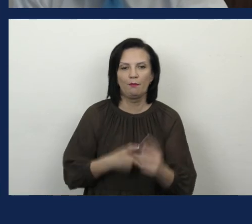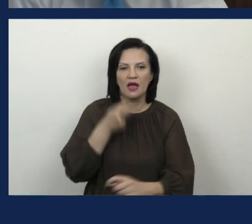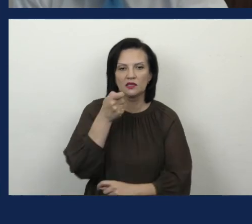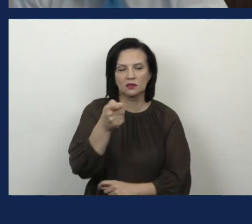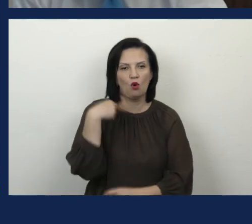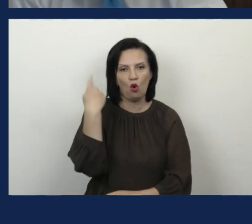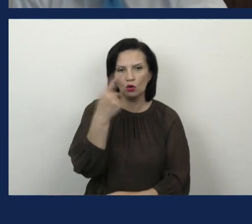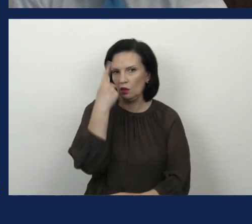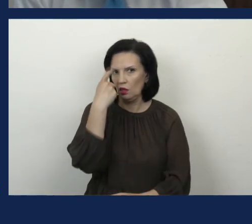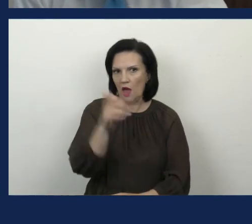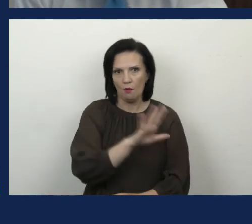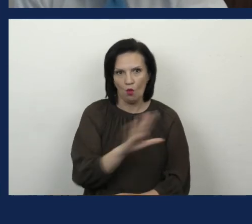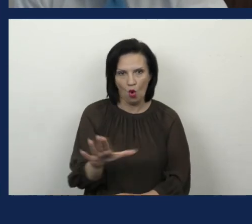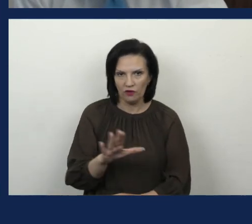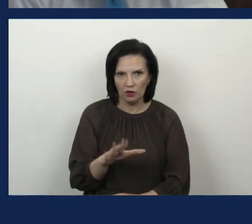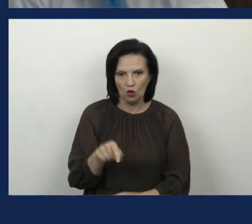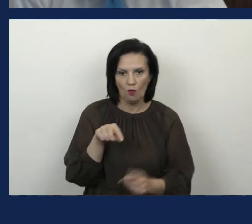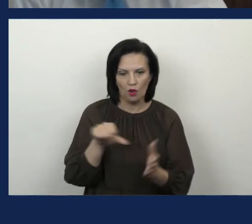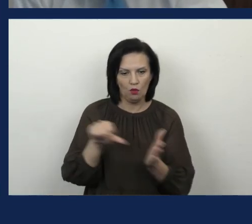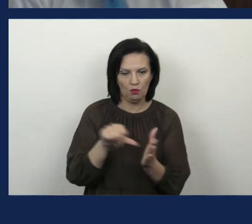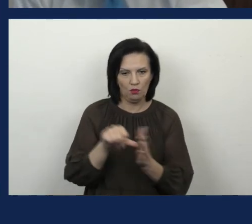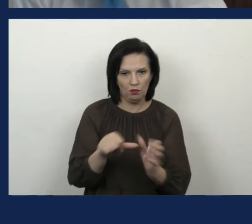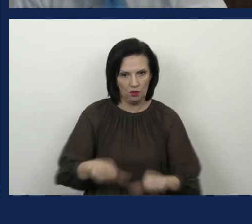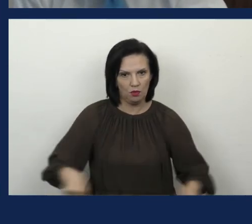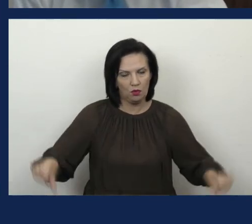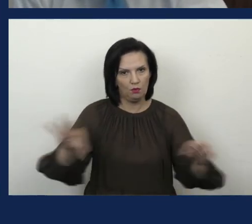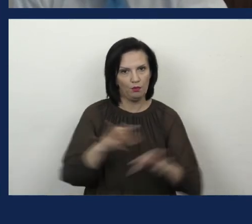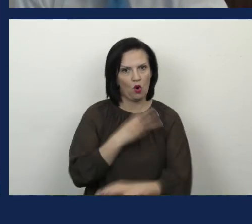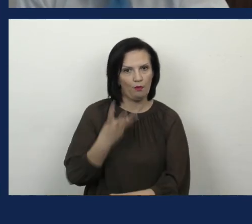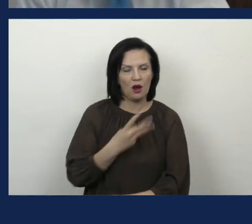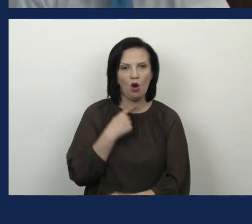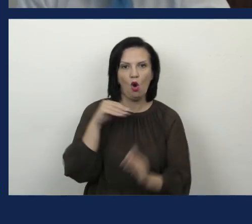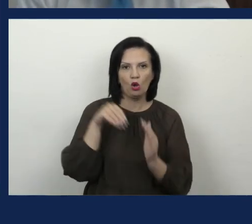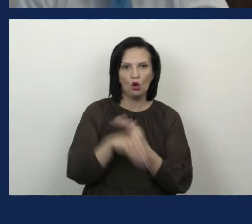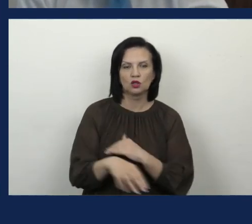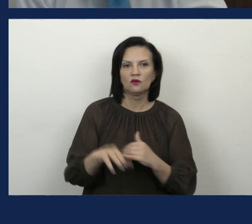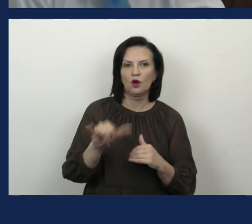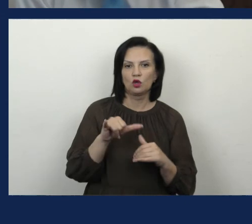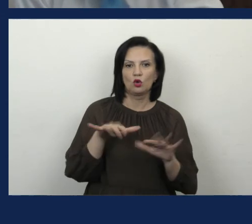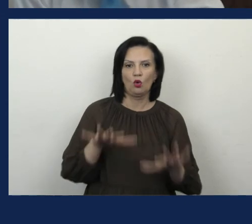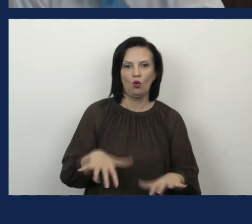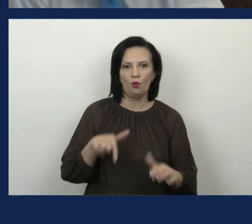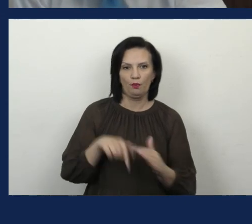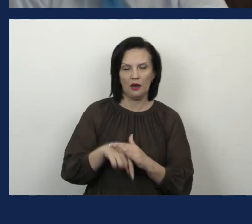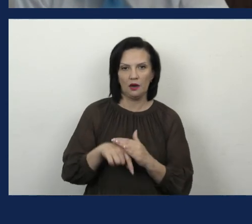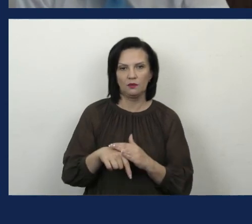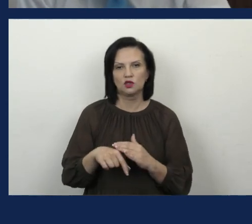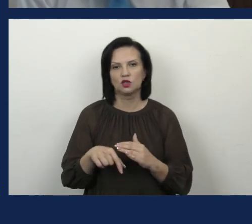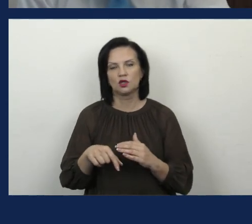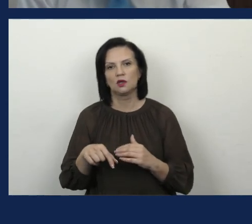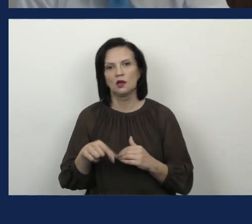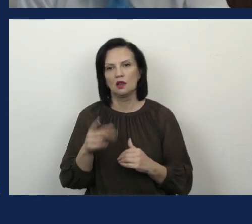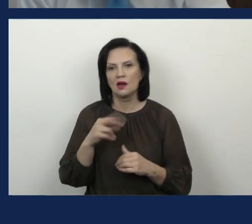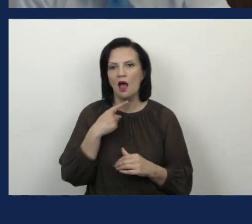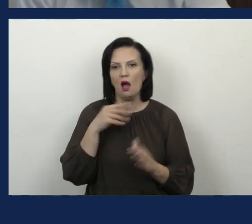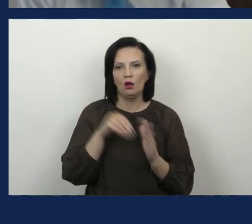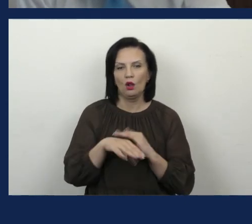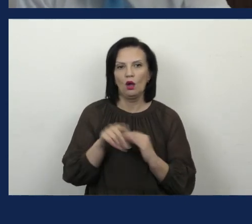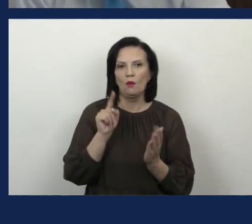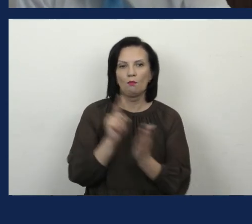certain period of time in writing, did not inform the commission that